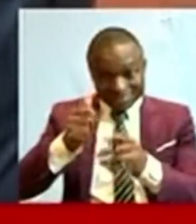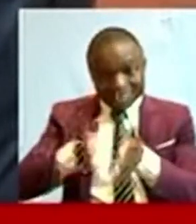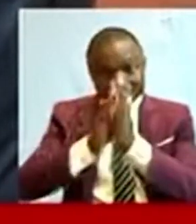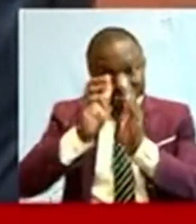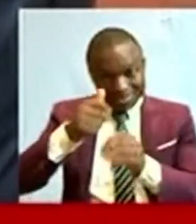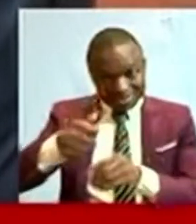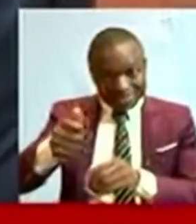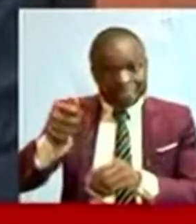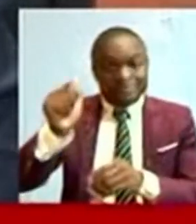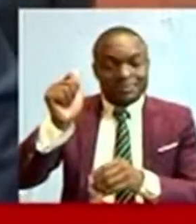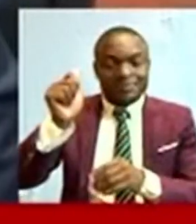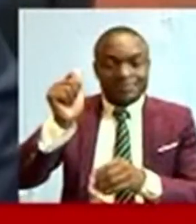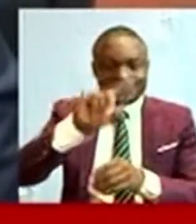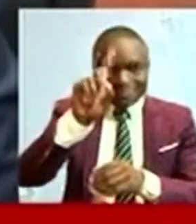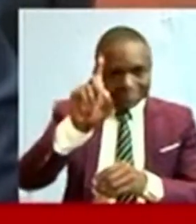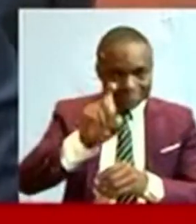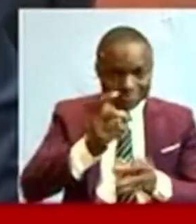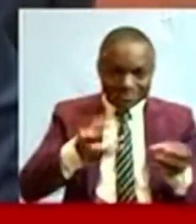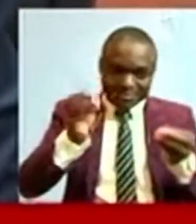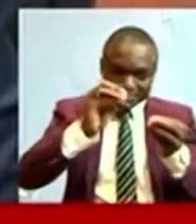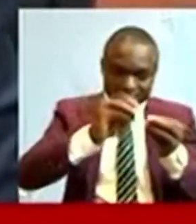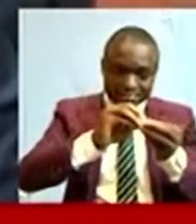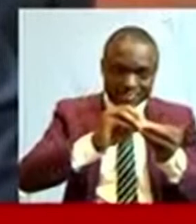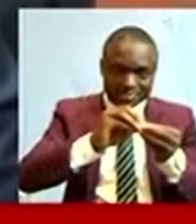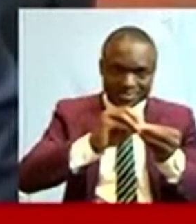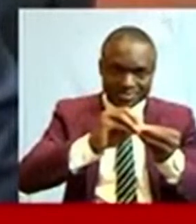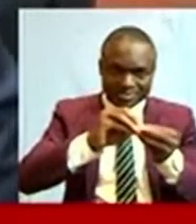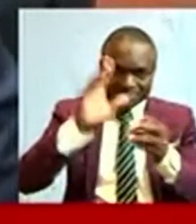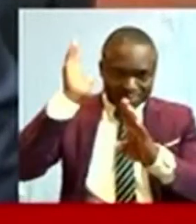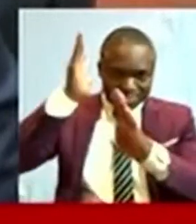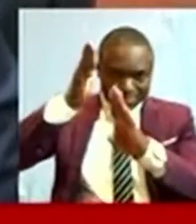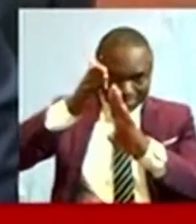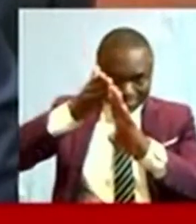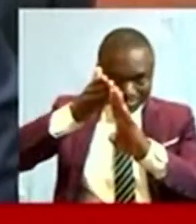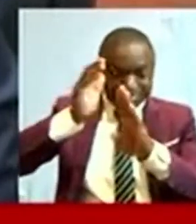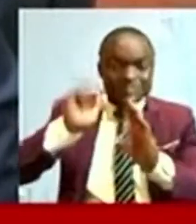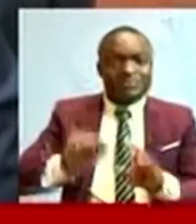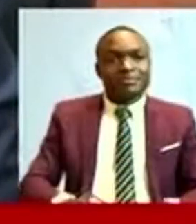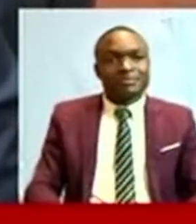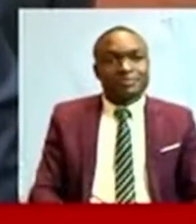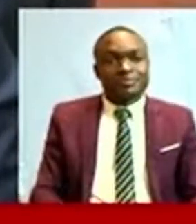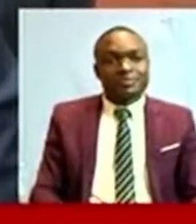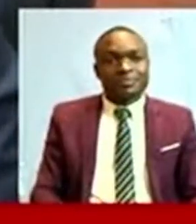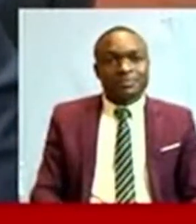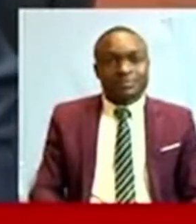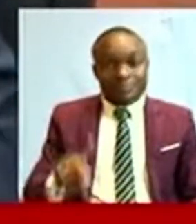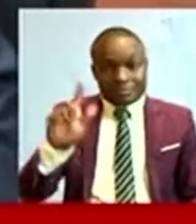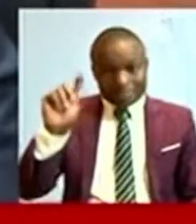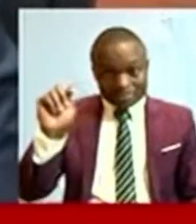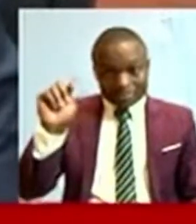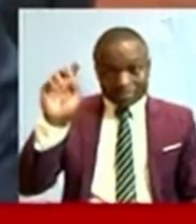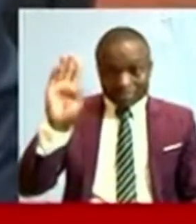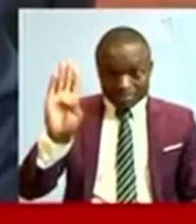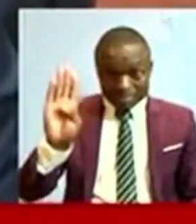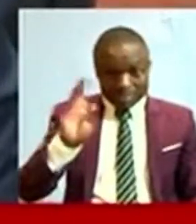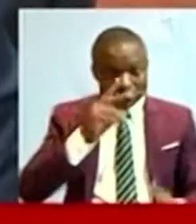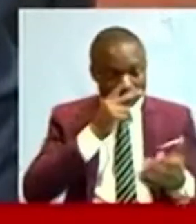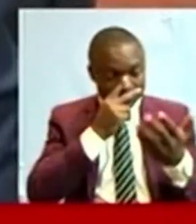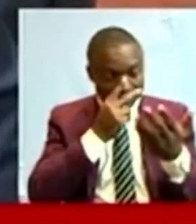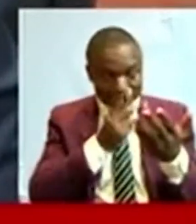on, maybe I'll go to a bit of specific ones. On tuberculosis, I note that we